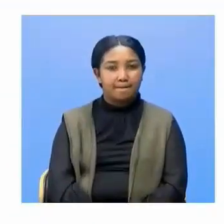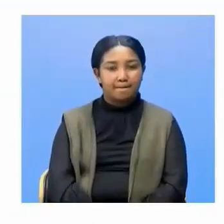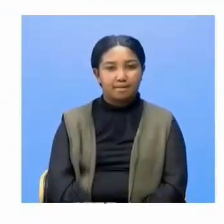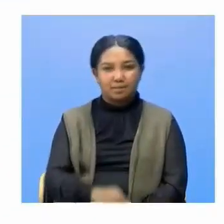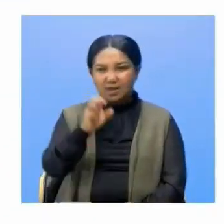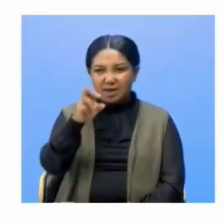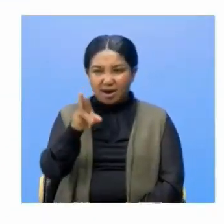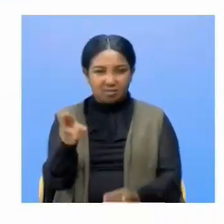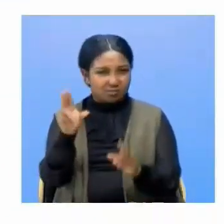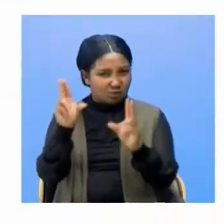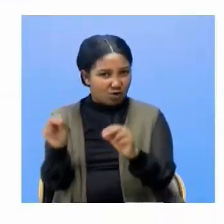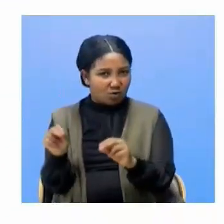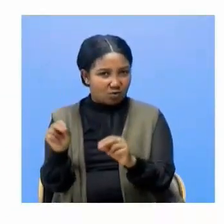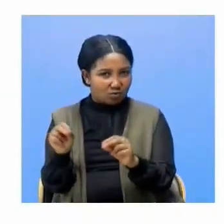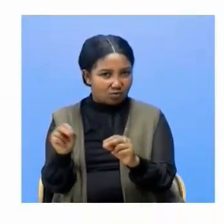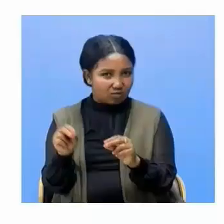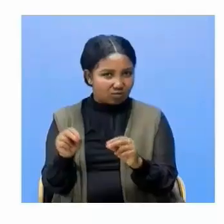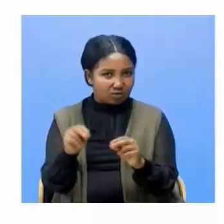beautiful.